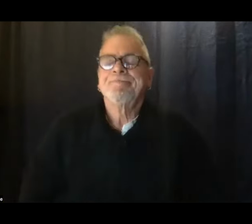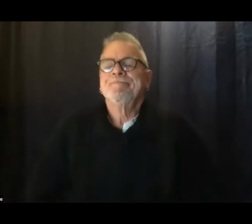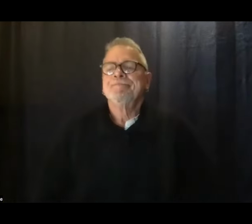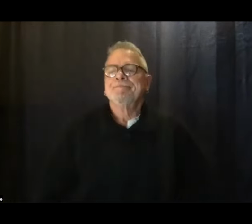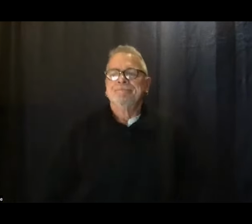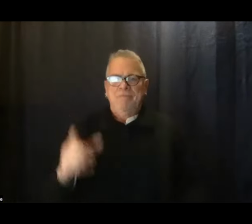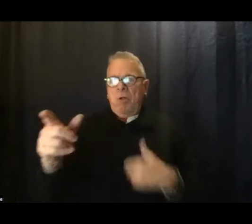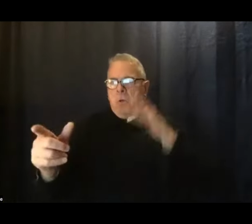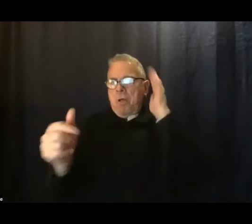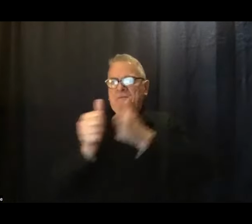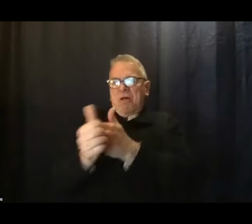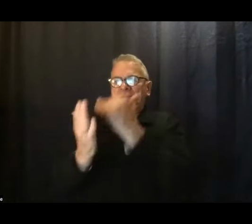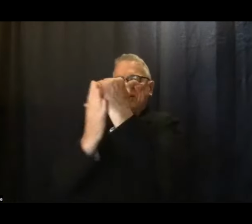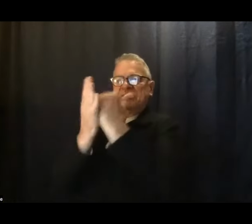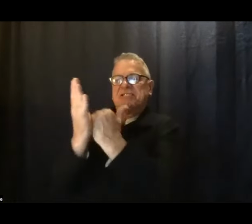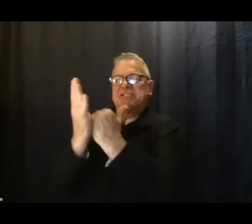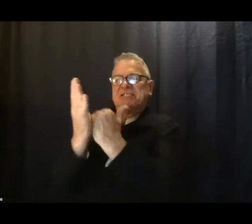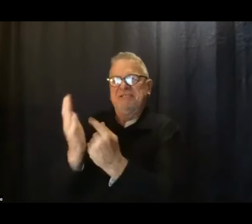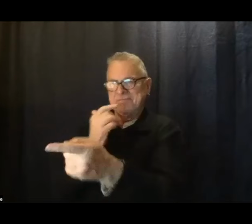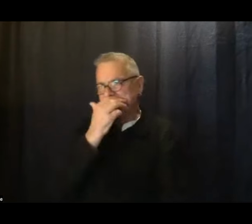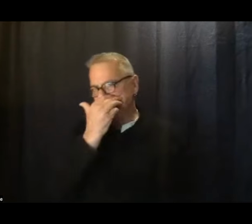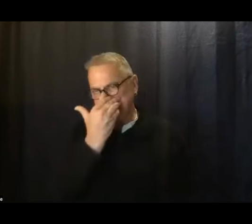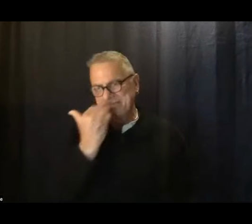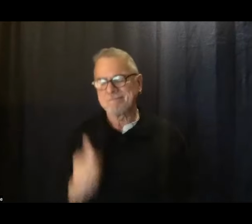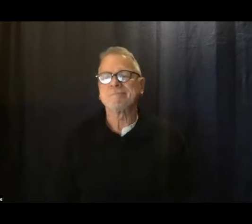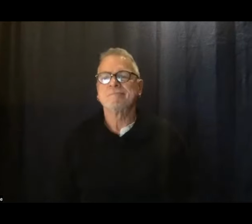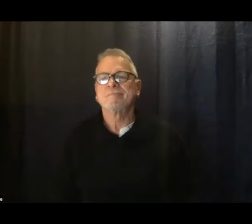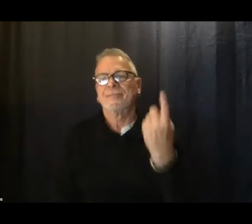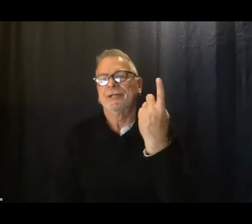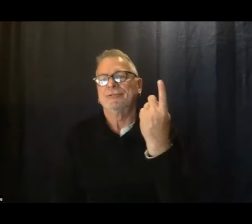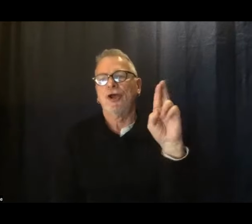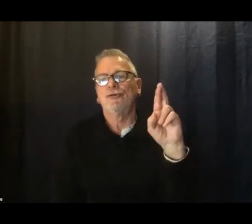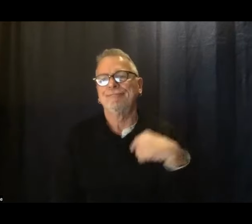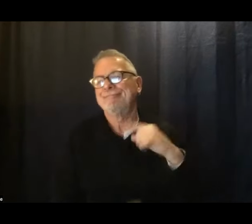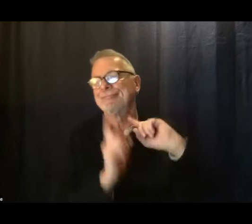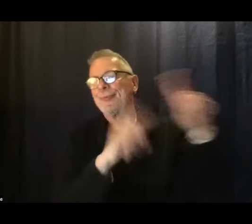Okay, so ASL 5 parameters. We're going to show you all. I'm going to go down this list.